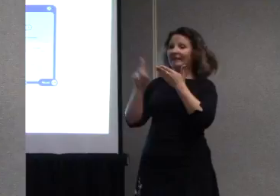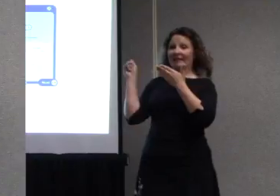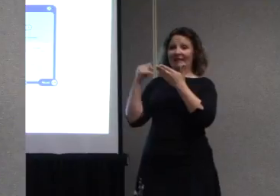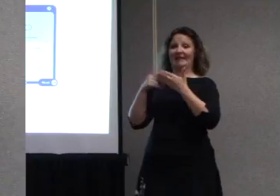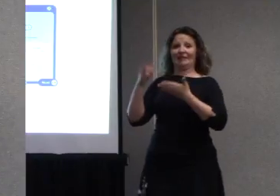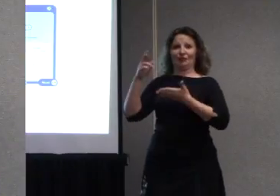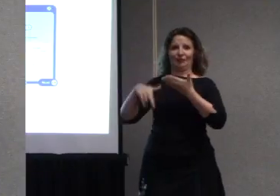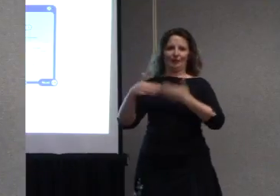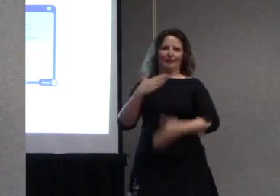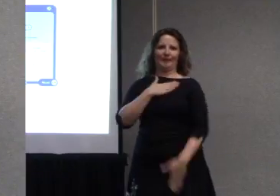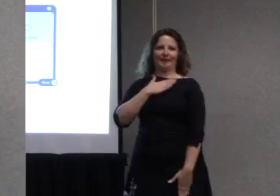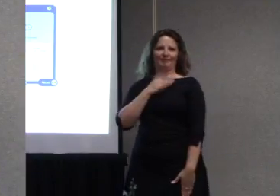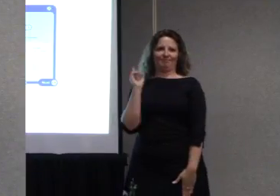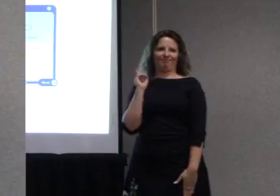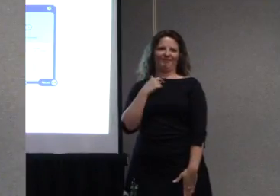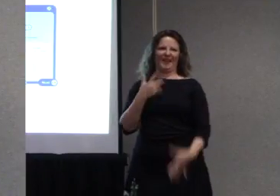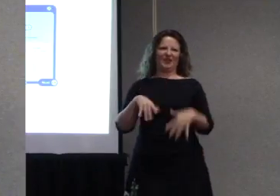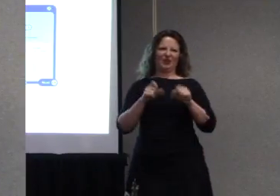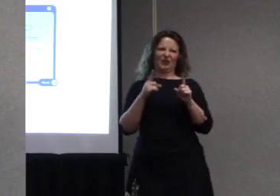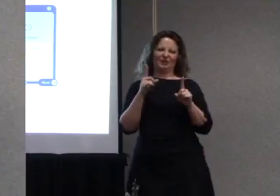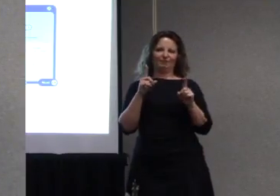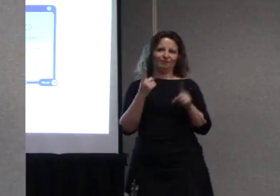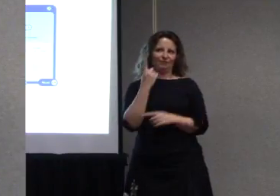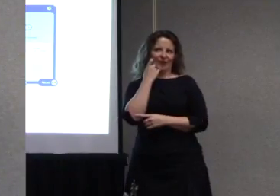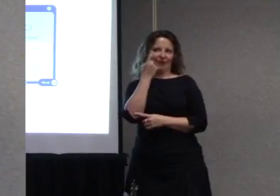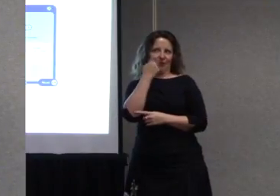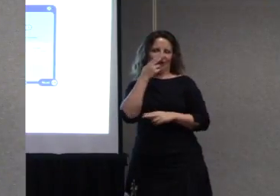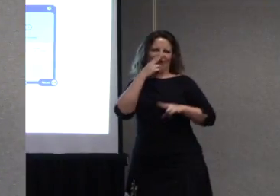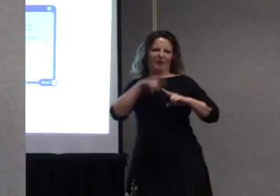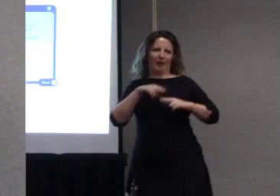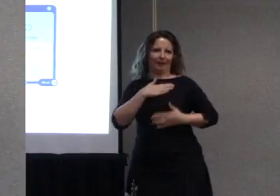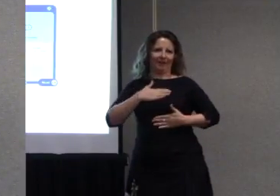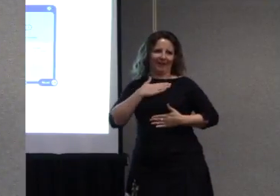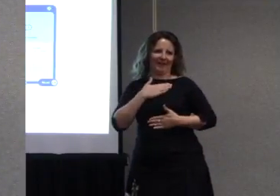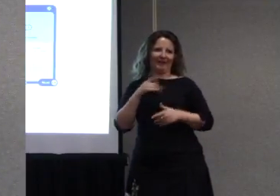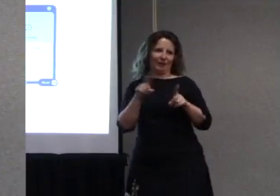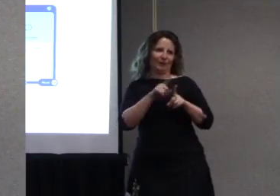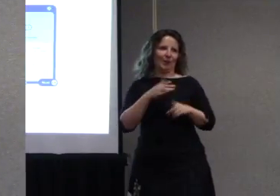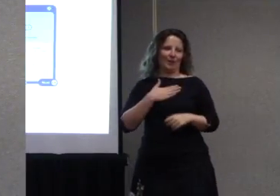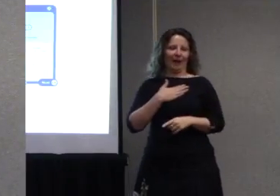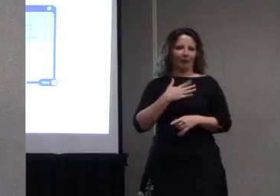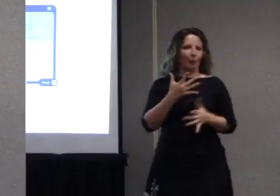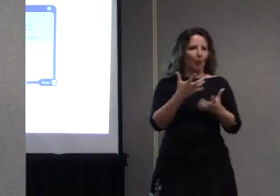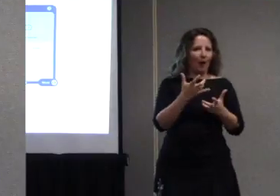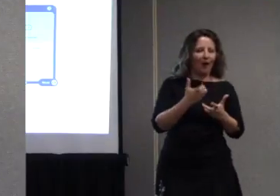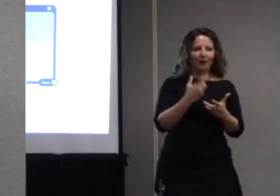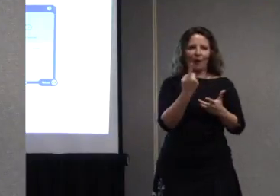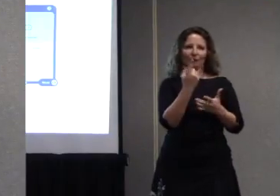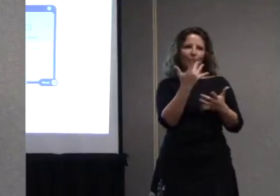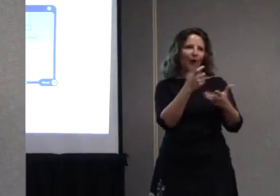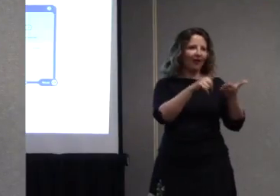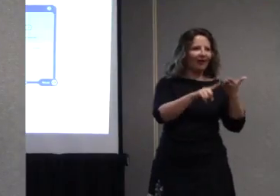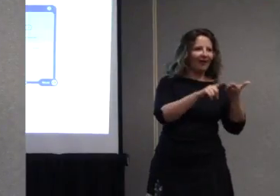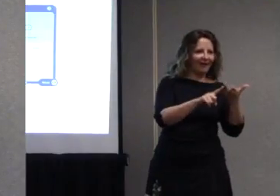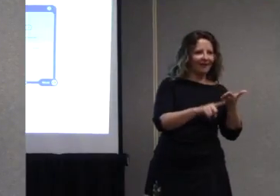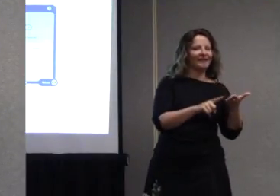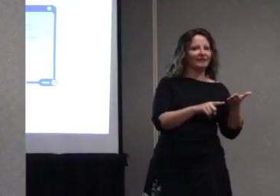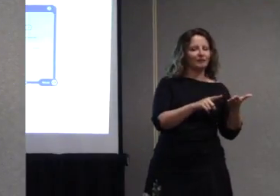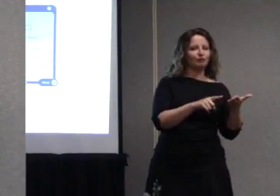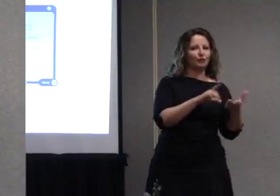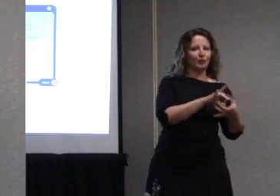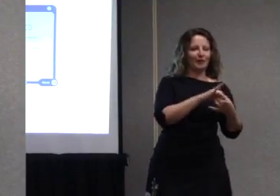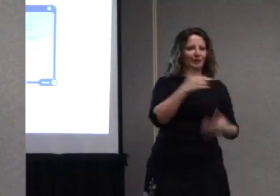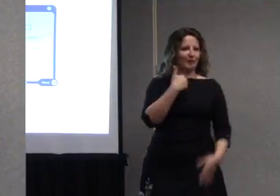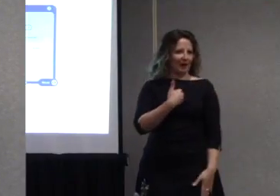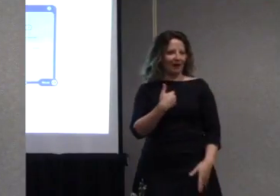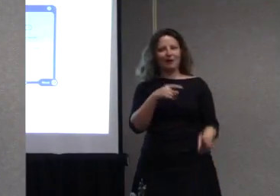And this happens to be mine. I took it just to have fun with it, which kind of goes along with my need to investigate, find